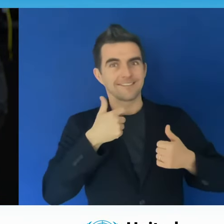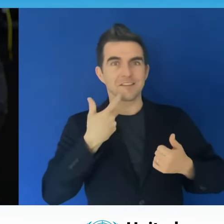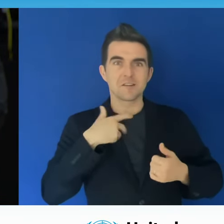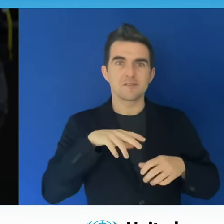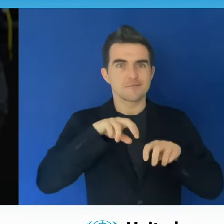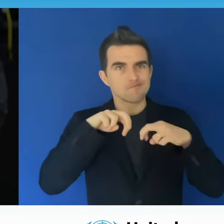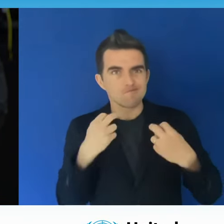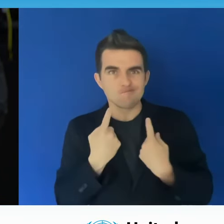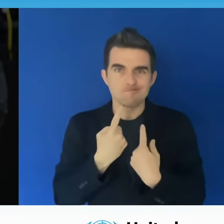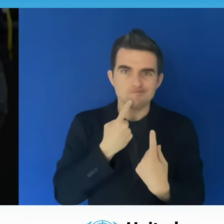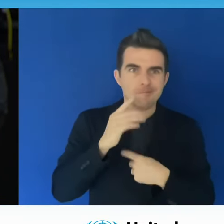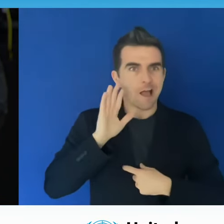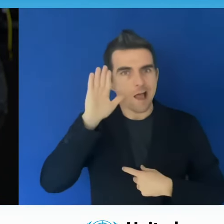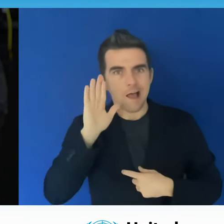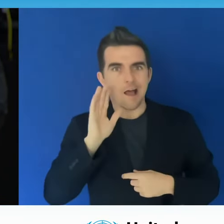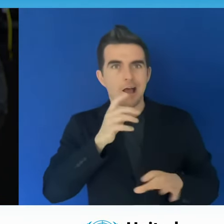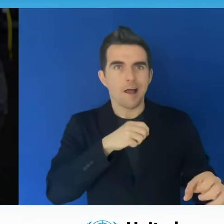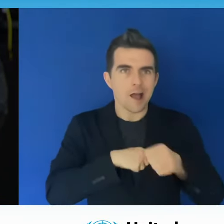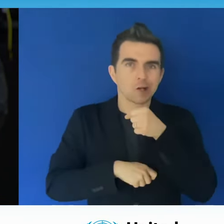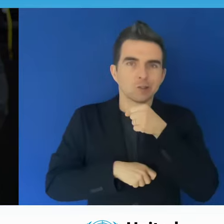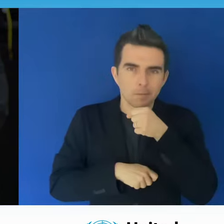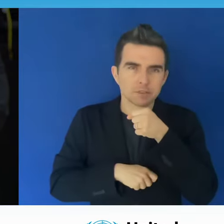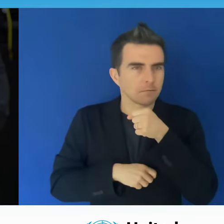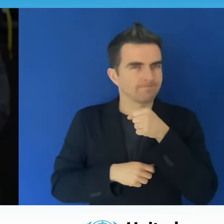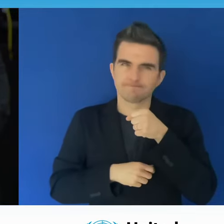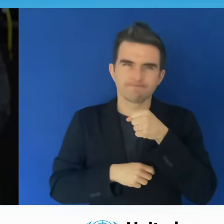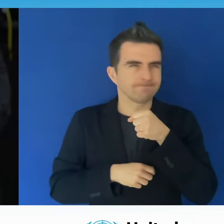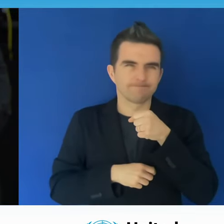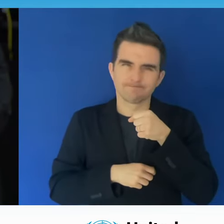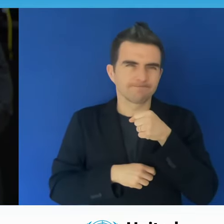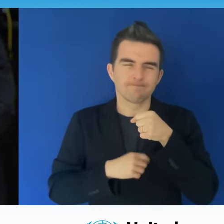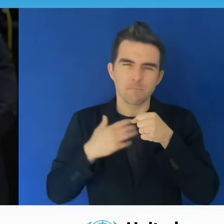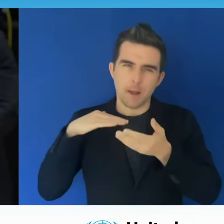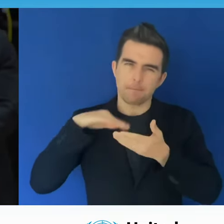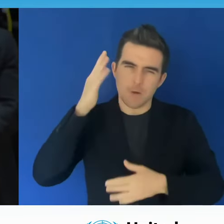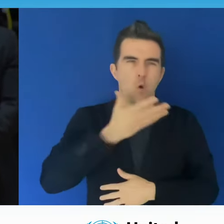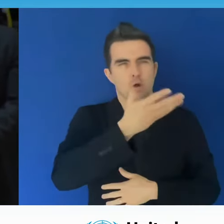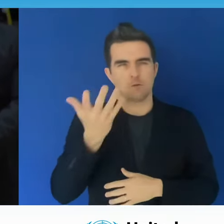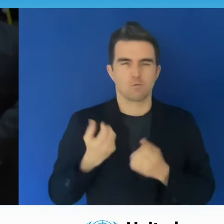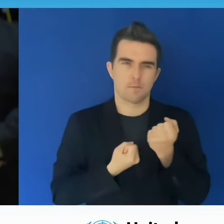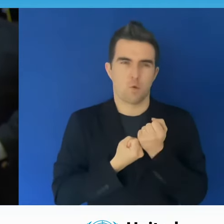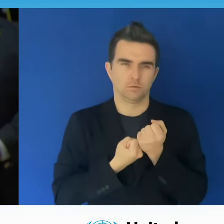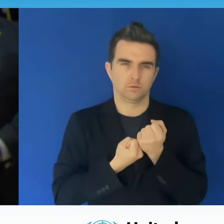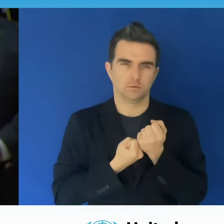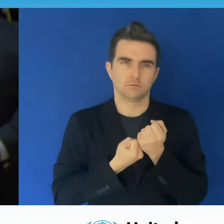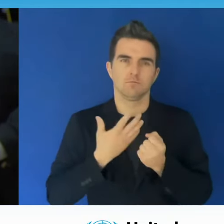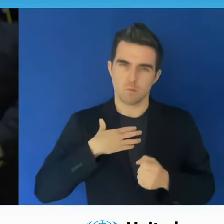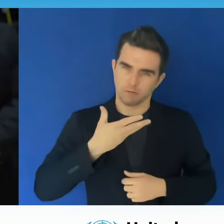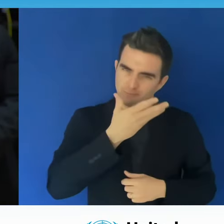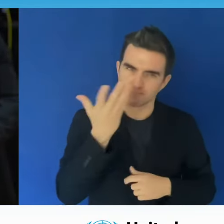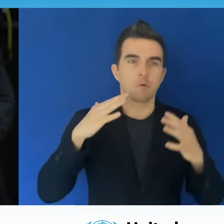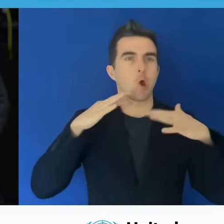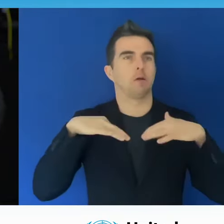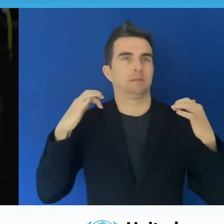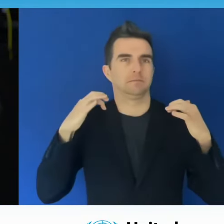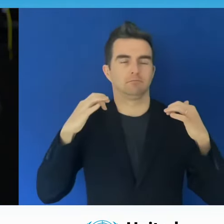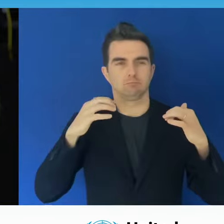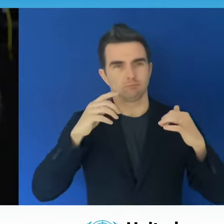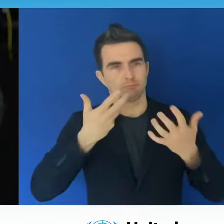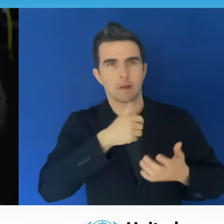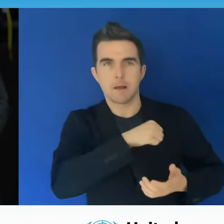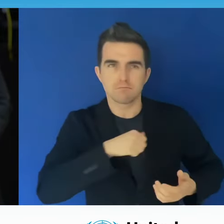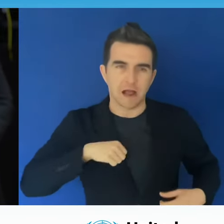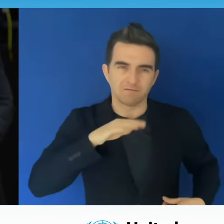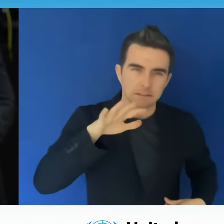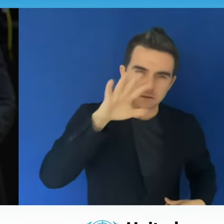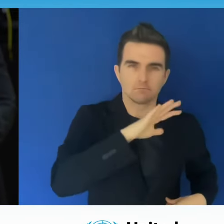all levels by involving us in all levels of meaningful decision-making processes and support our initiatives. Not only